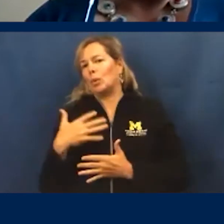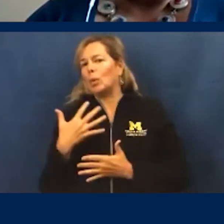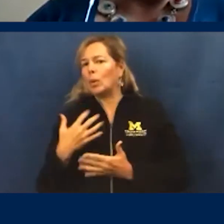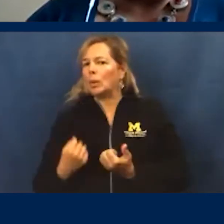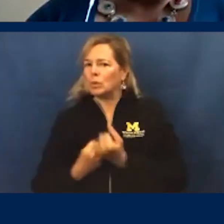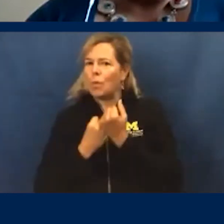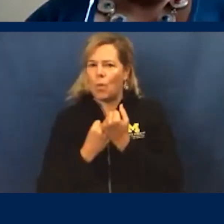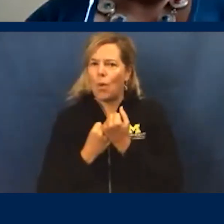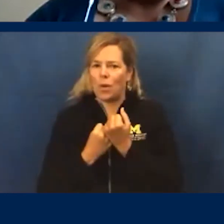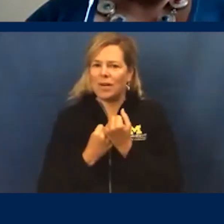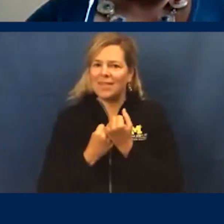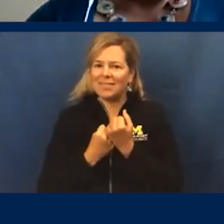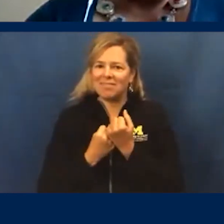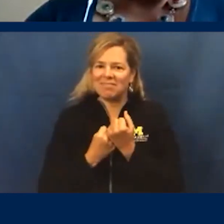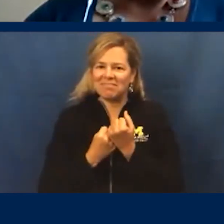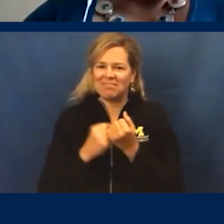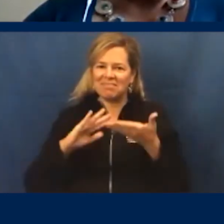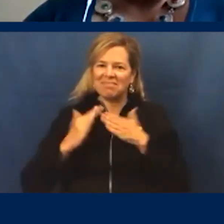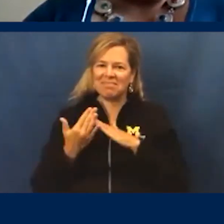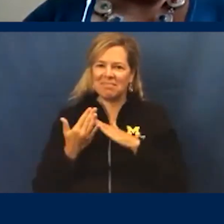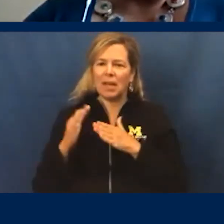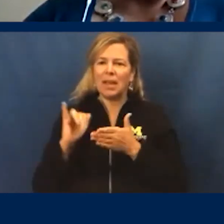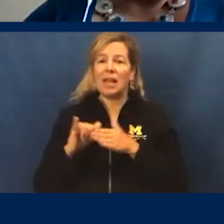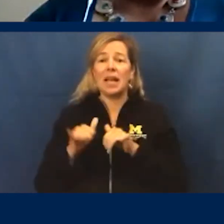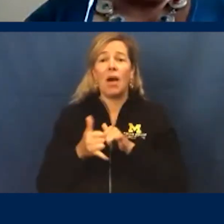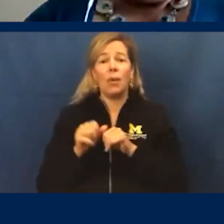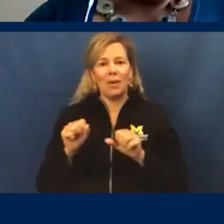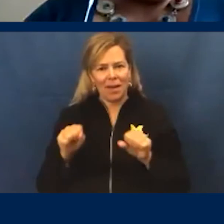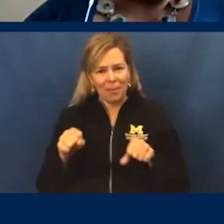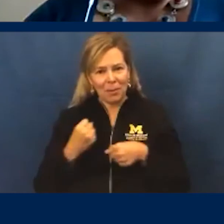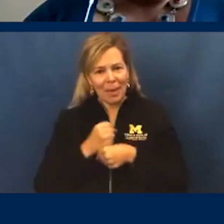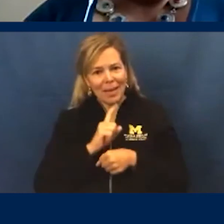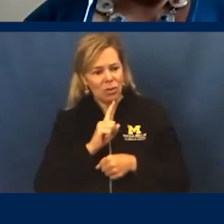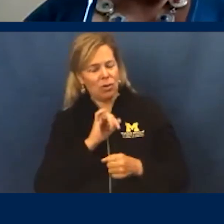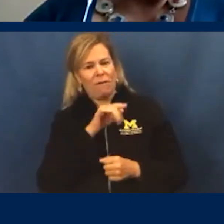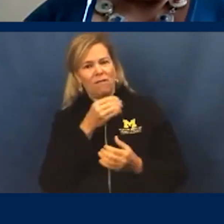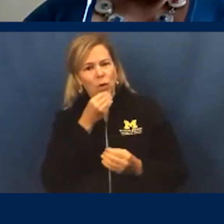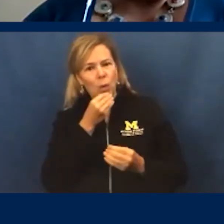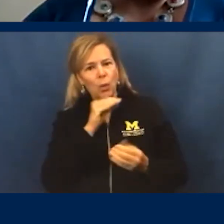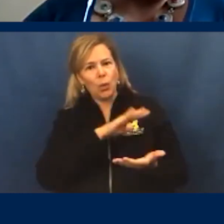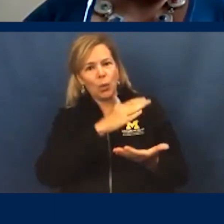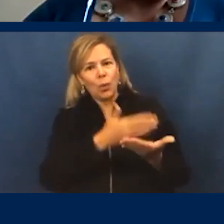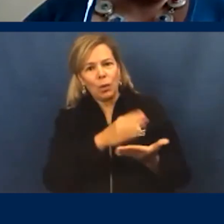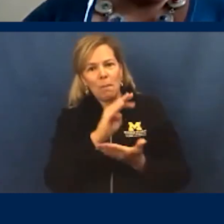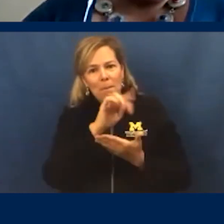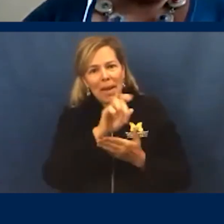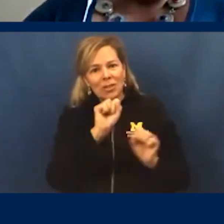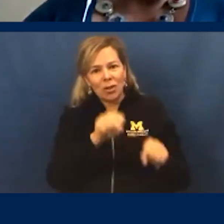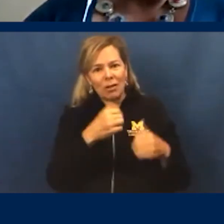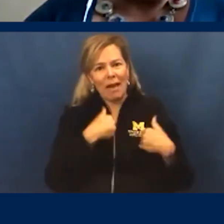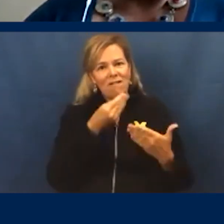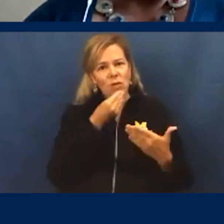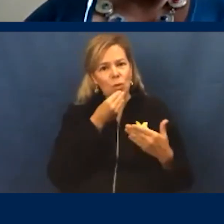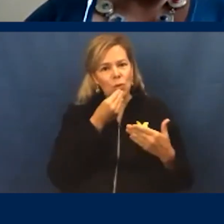from community. That is how we were able to make sure that food banks and others places could have the food that they needed. We